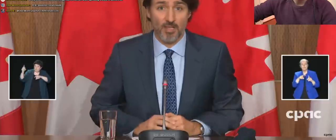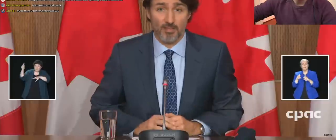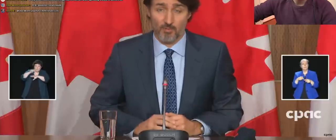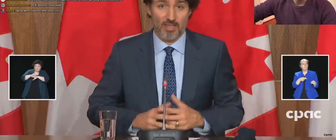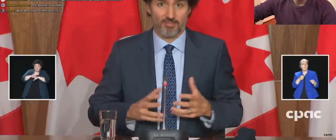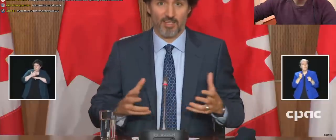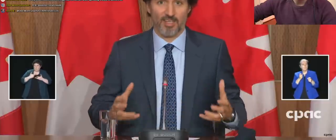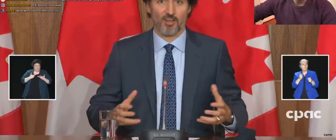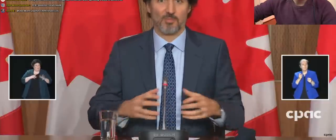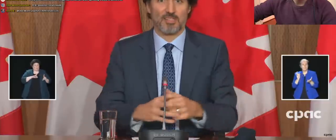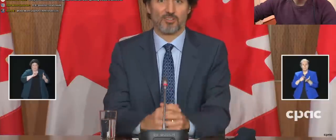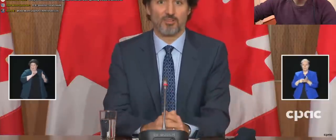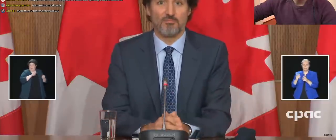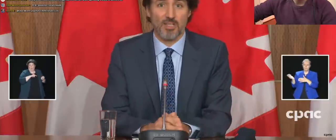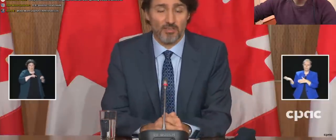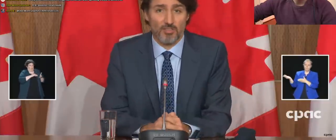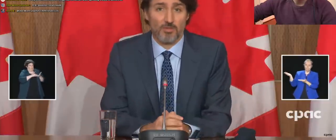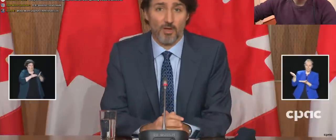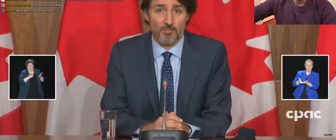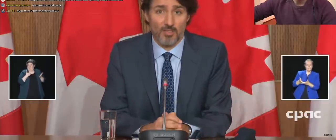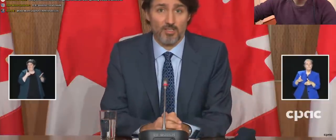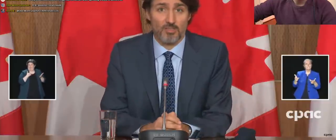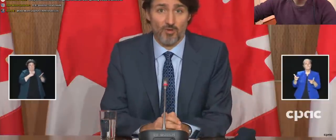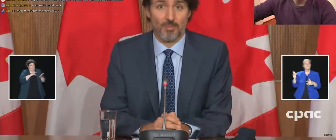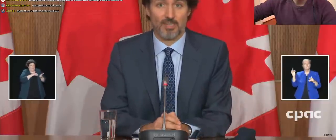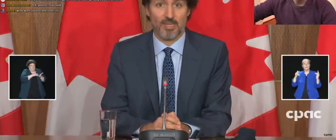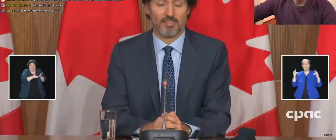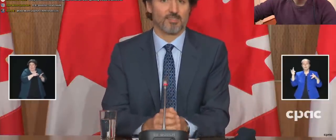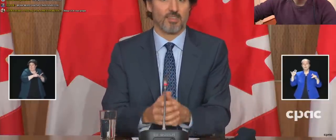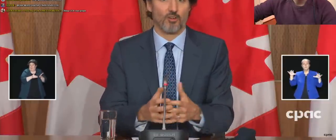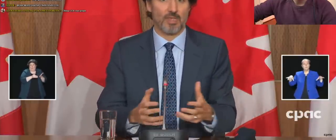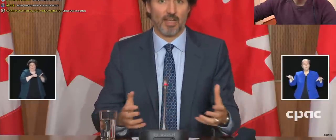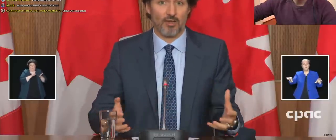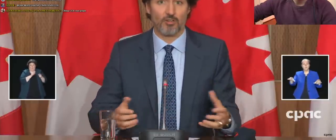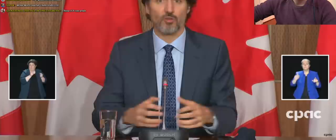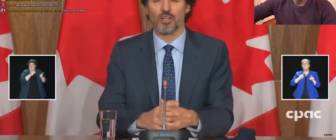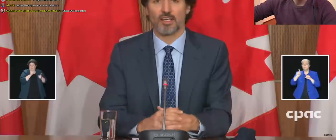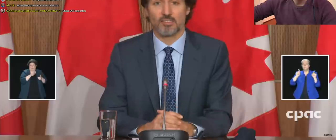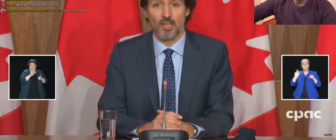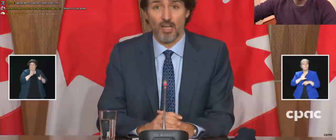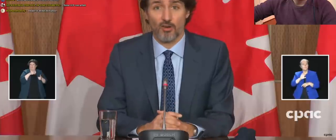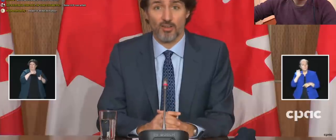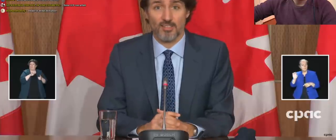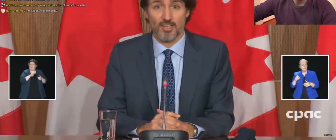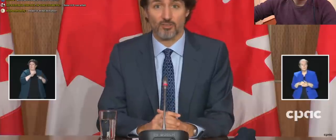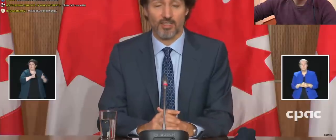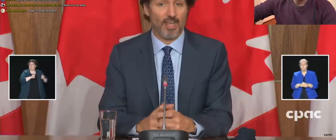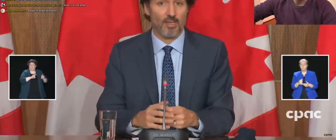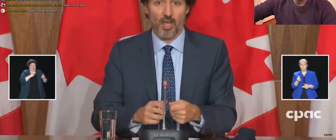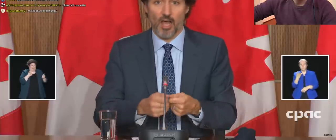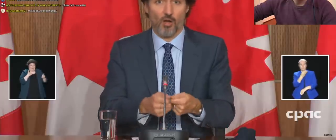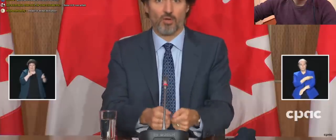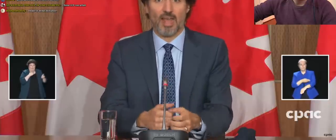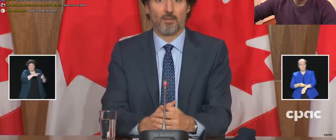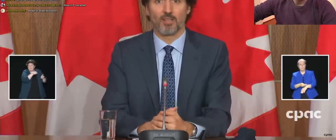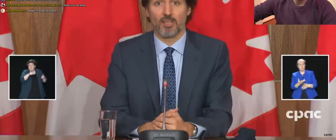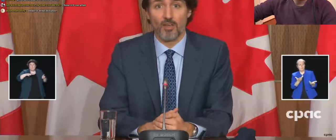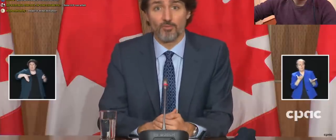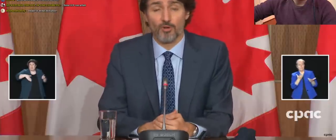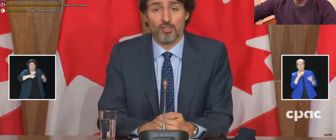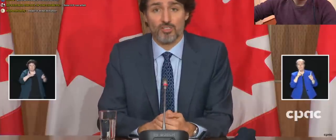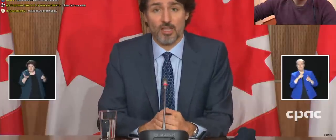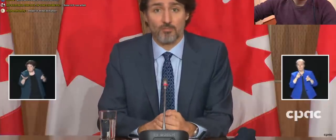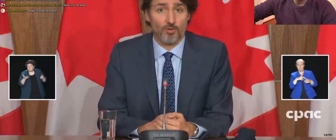ordered we have in our possession millions upon millions of rapid tests that are being underutilized across the country, and would